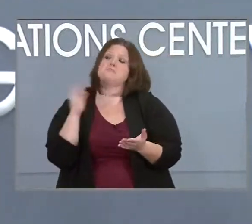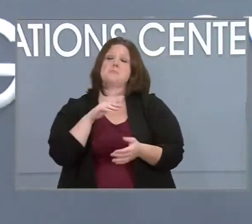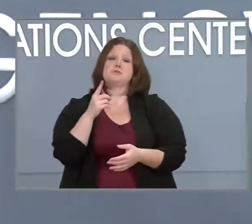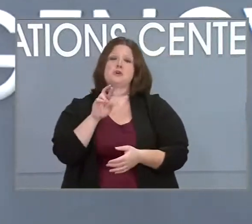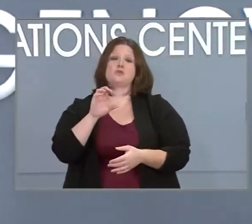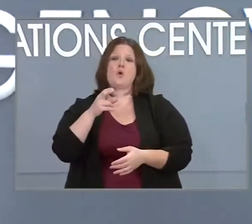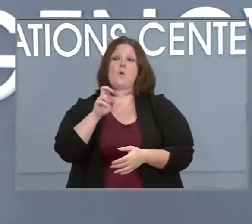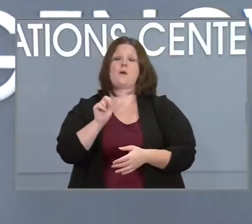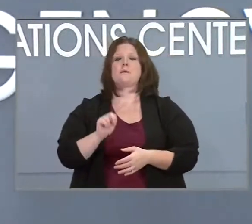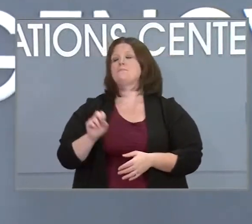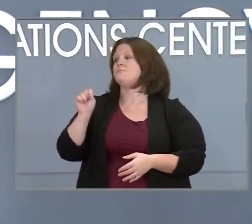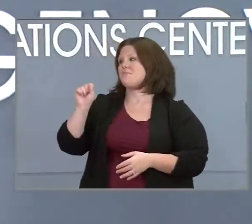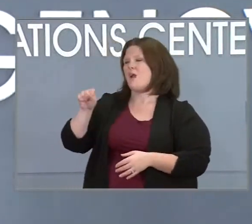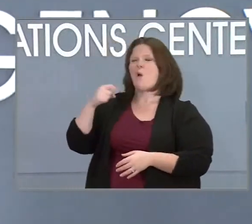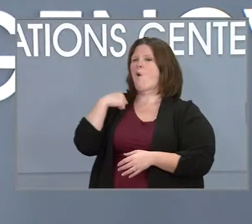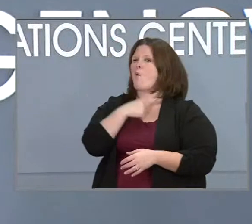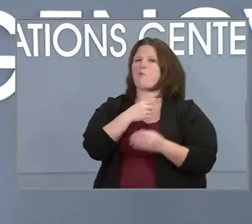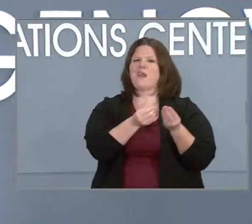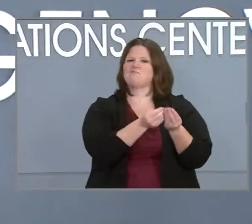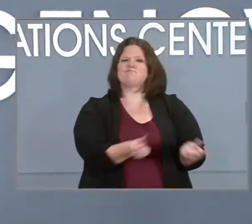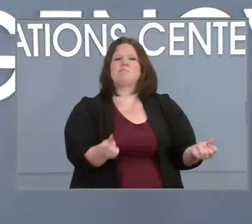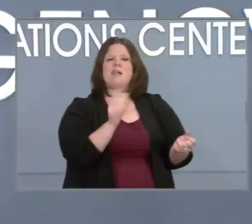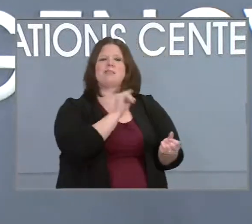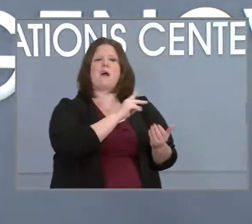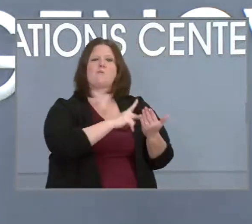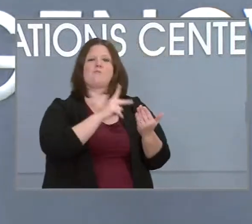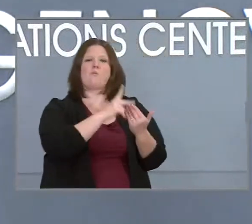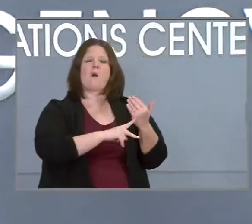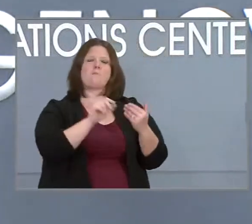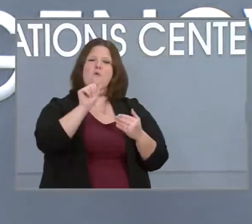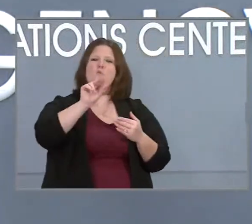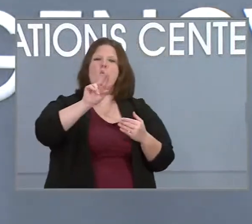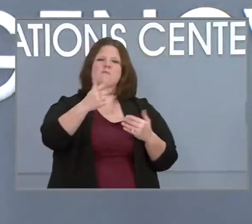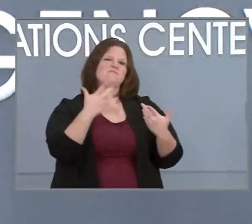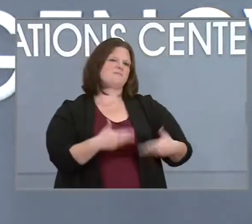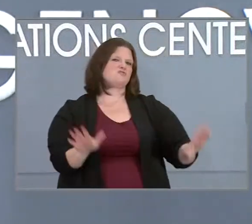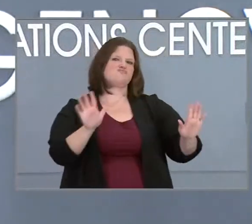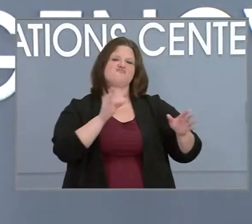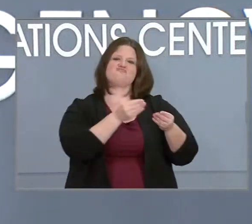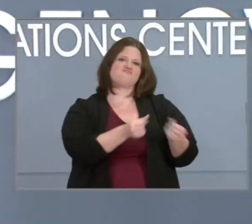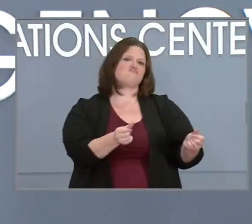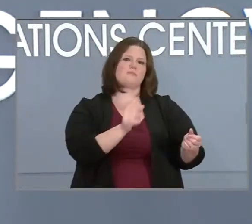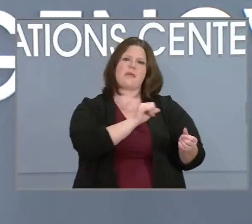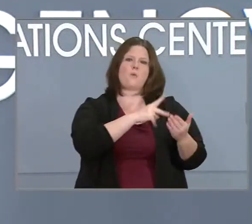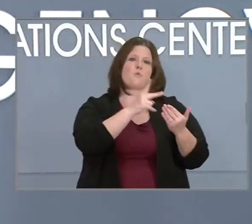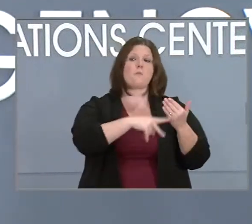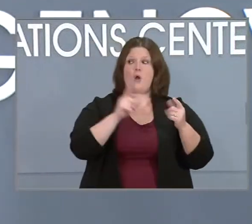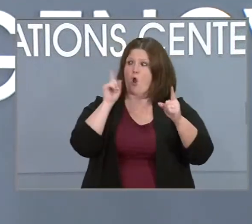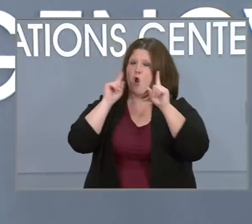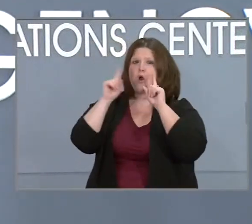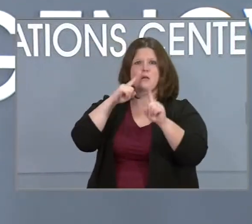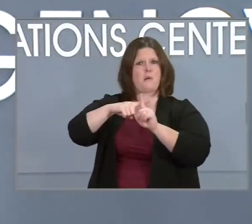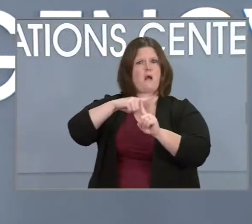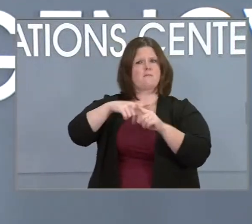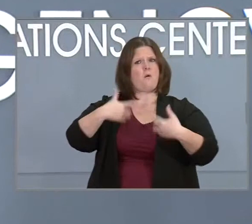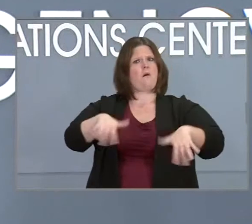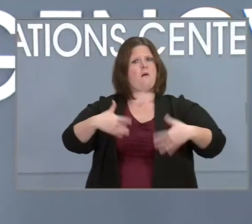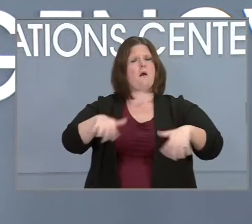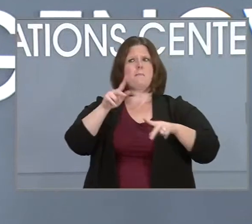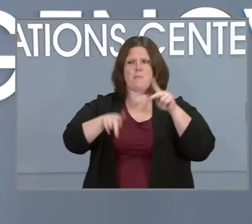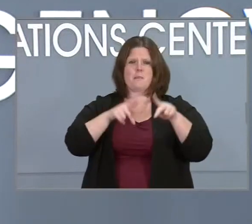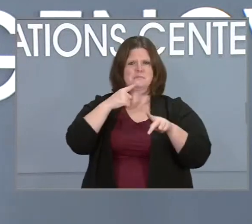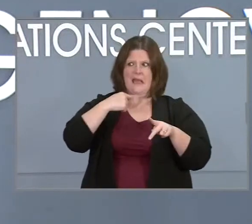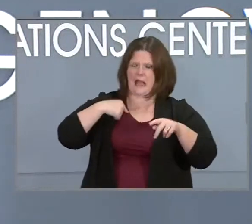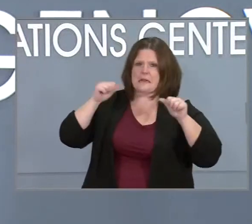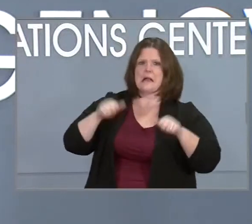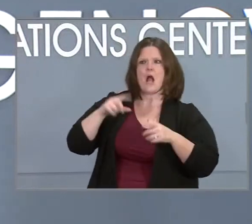Thanks, Michael. We did sunset the program as of the end of August, but yes, we have heard that has helped and motivated folks.